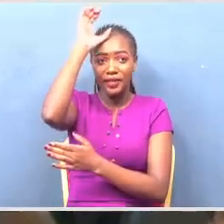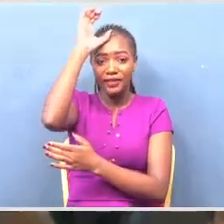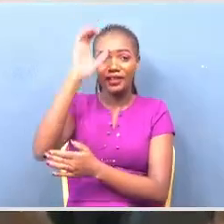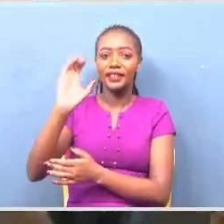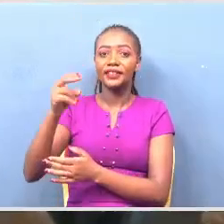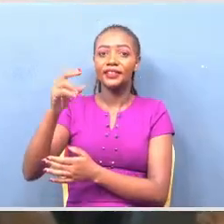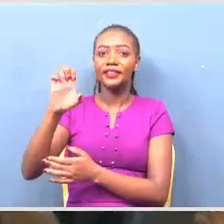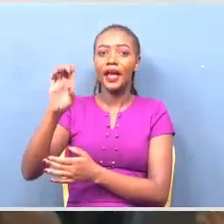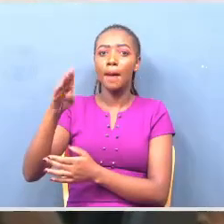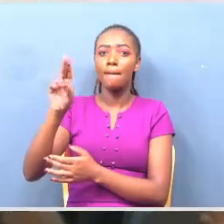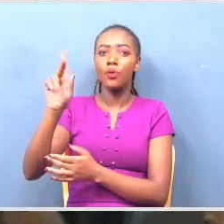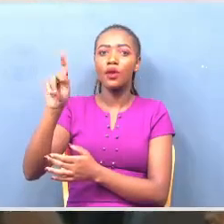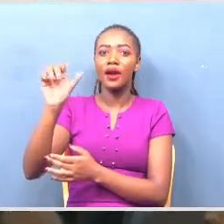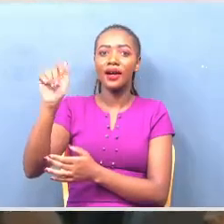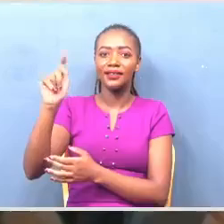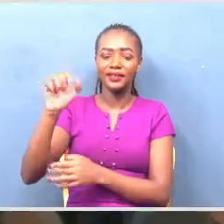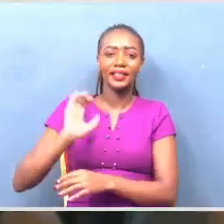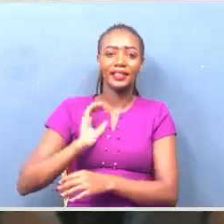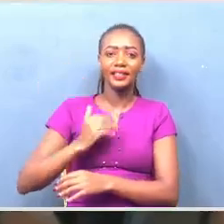our hero.